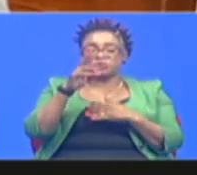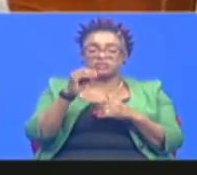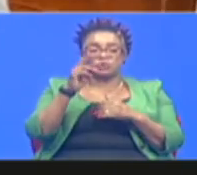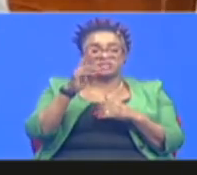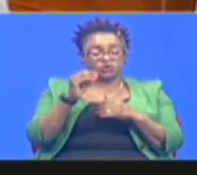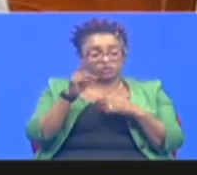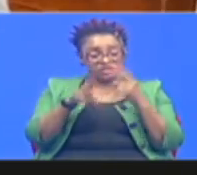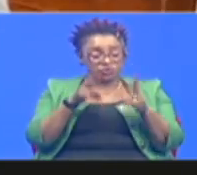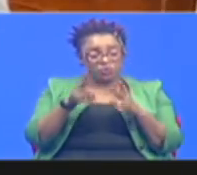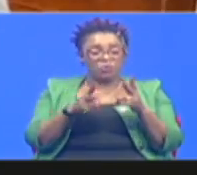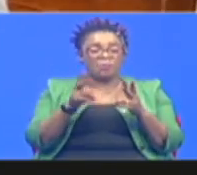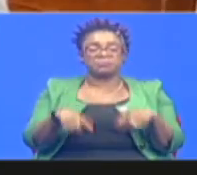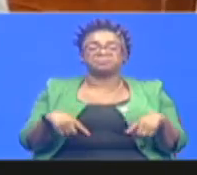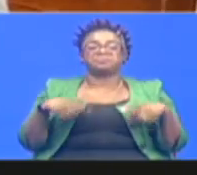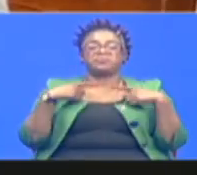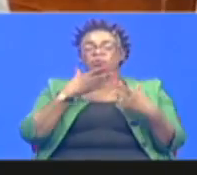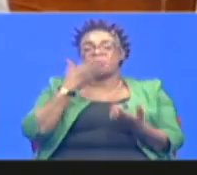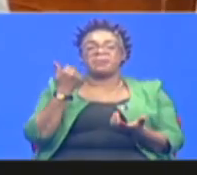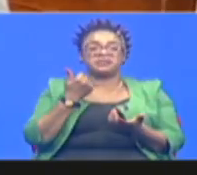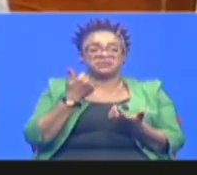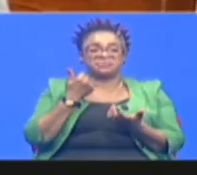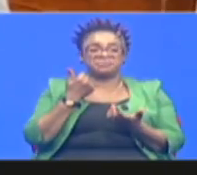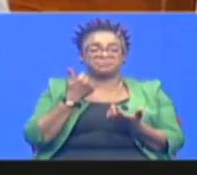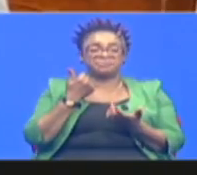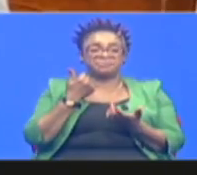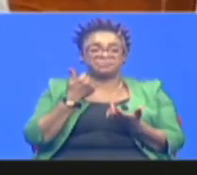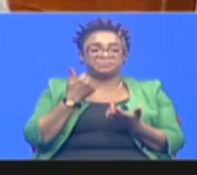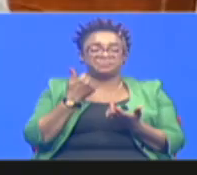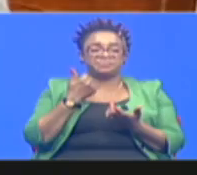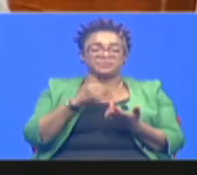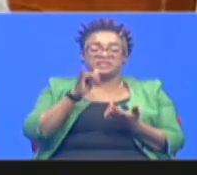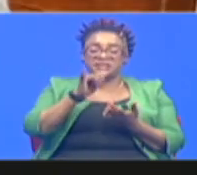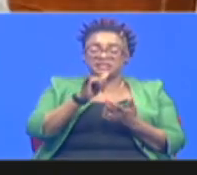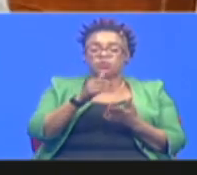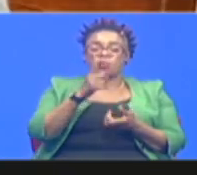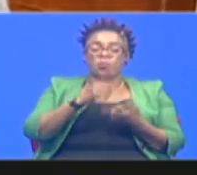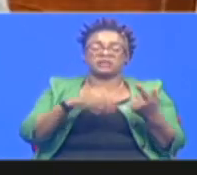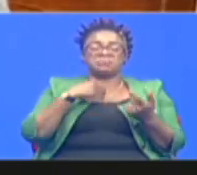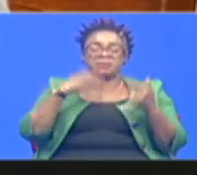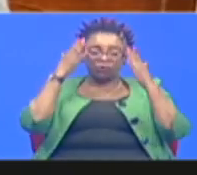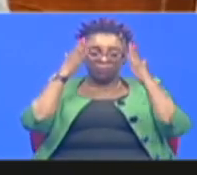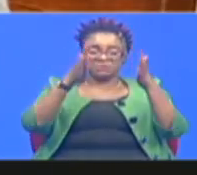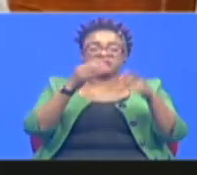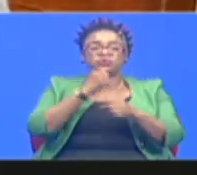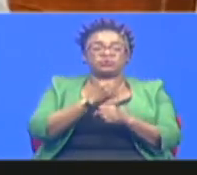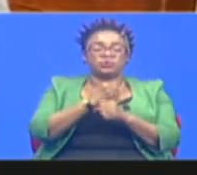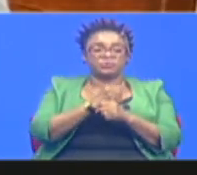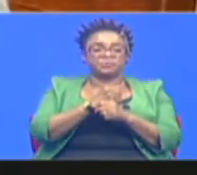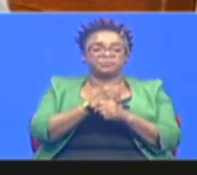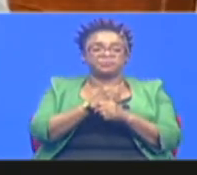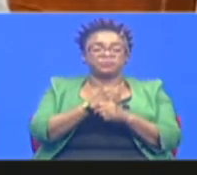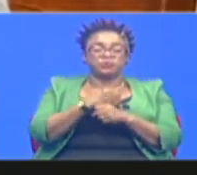our lives will be better. And that is what I'm committed to do in terms of seeing